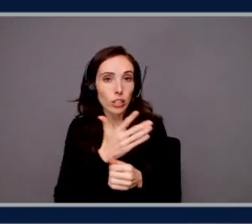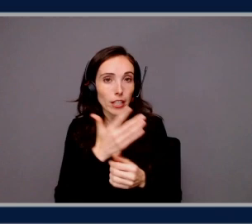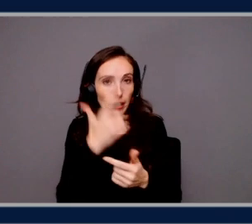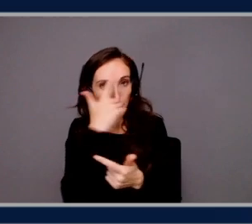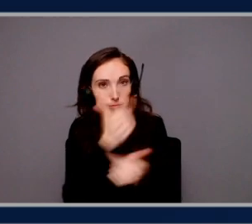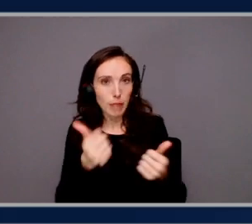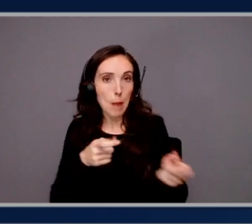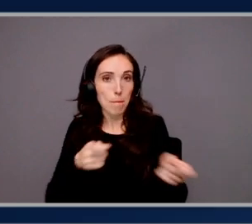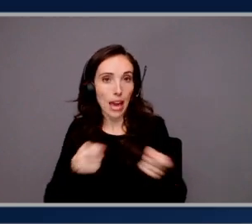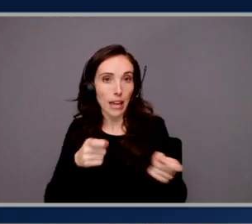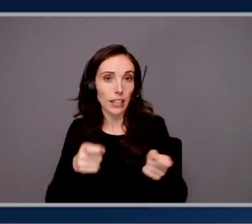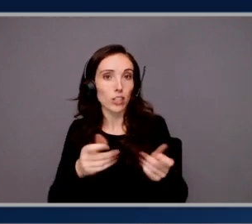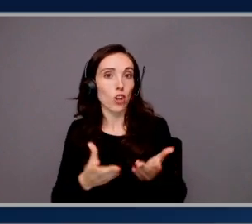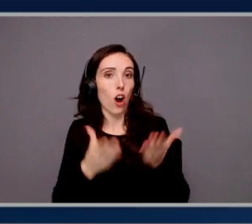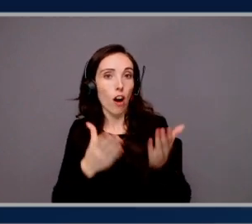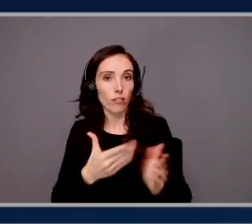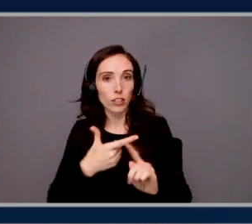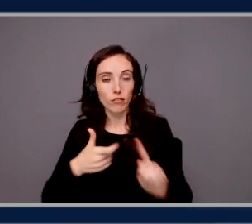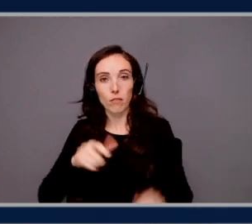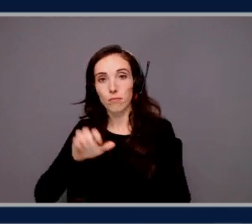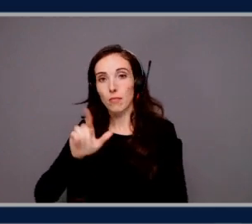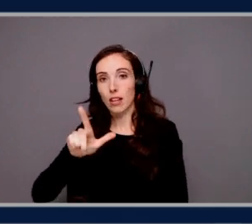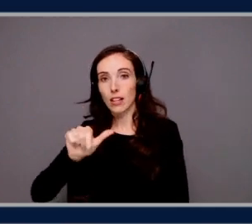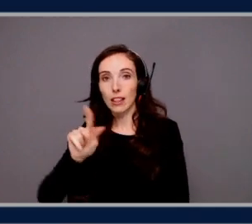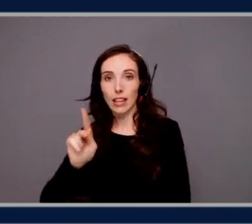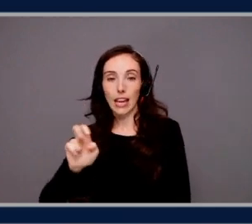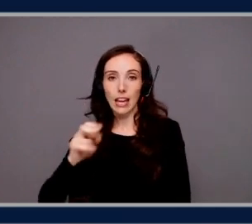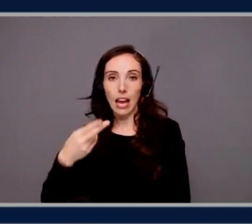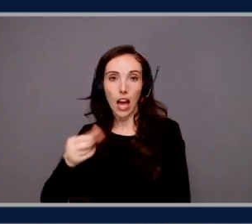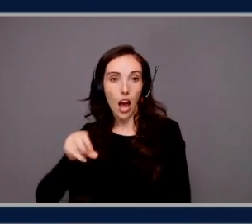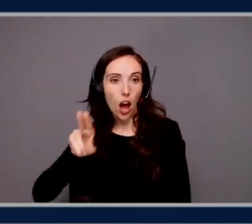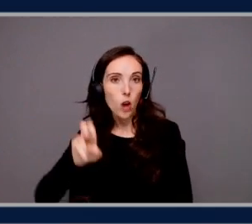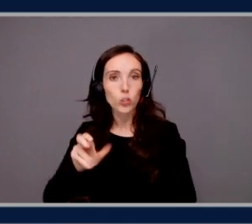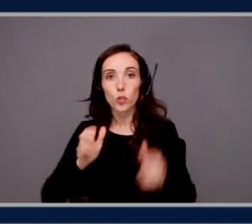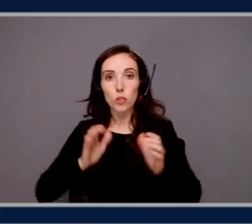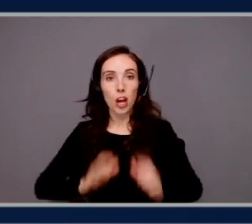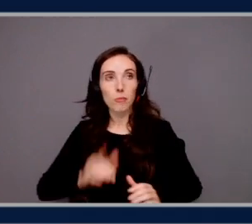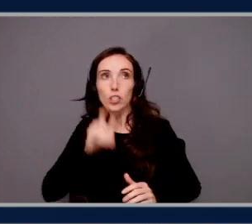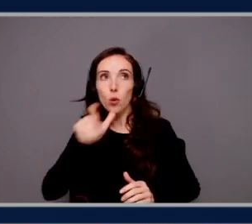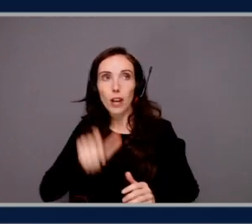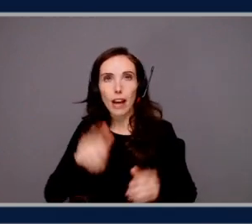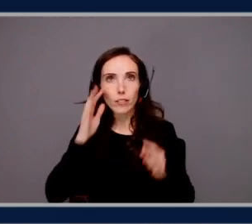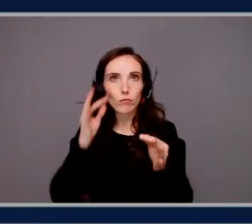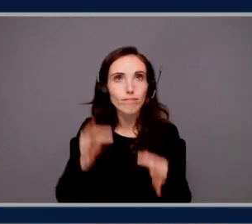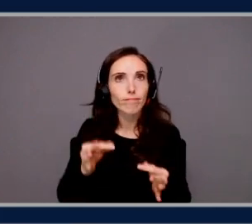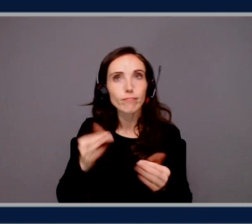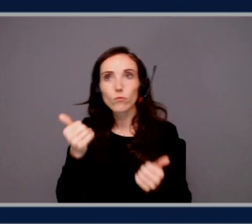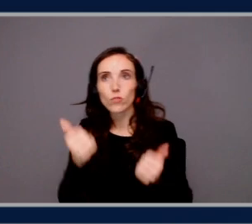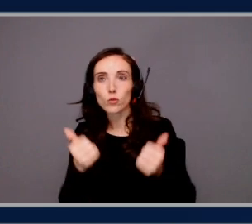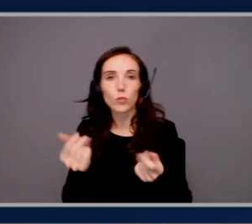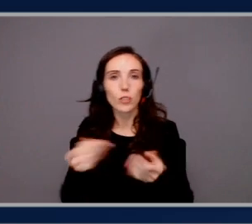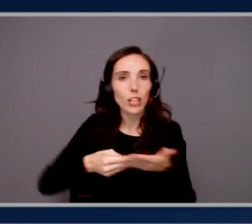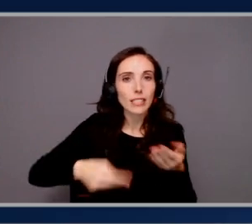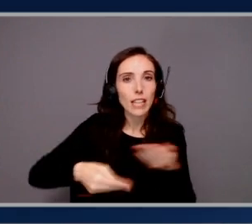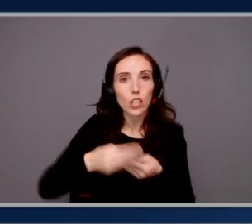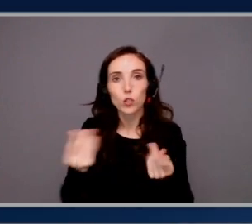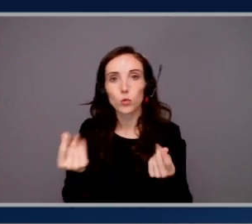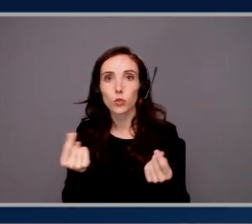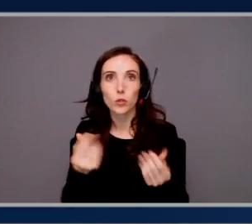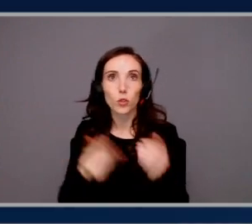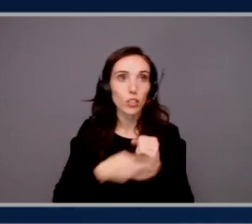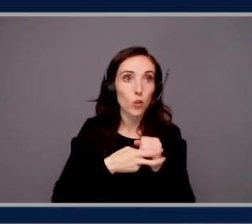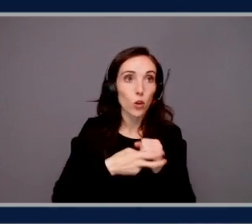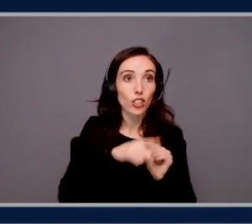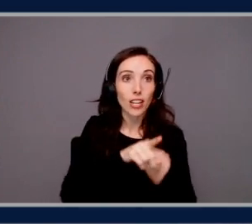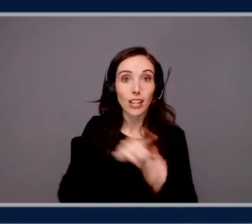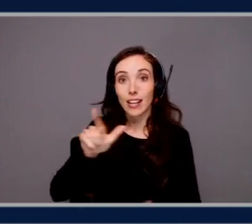on Lakehouse. So Got it. customers do not have to think about, hey, That's I not have a even something- transactional workload. What should I do? Should I Right. store it in Lake? Okay. No, you have